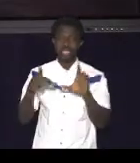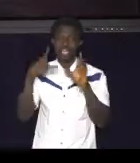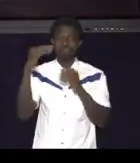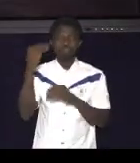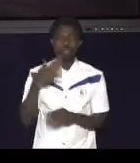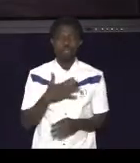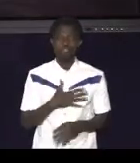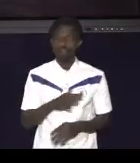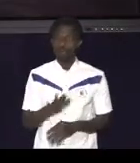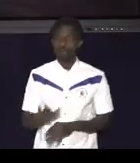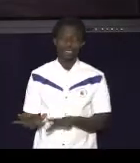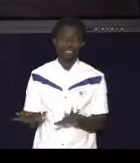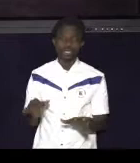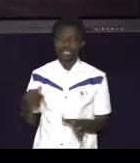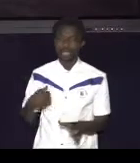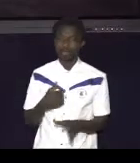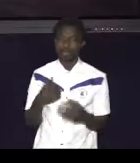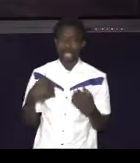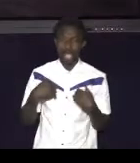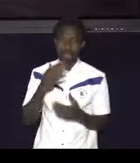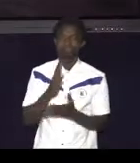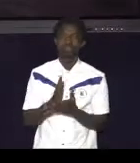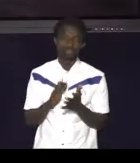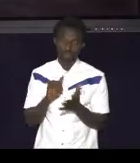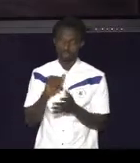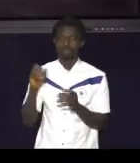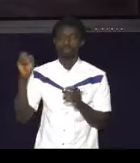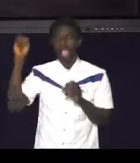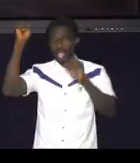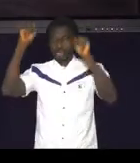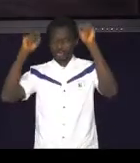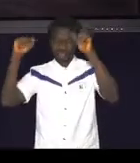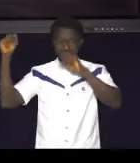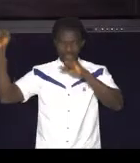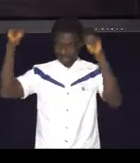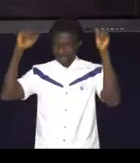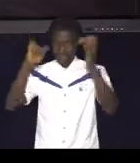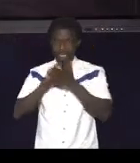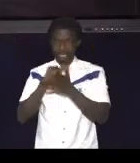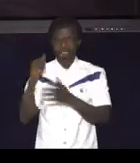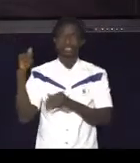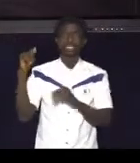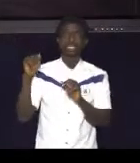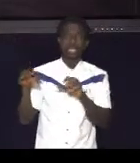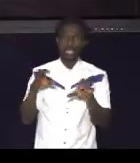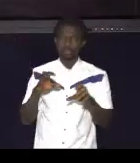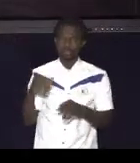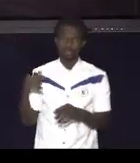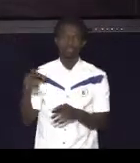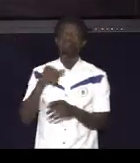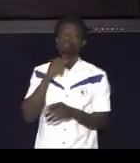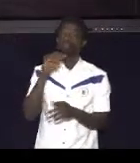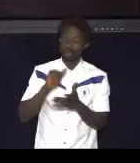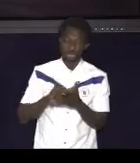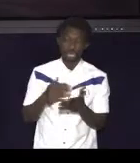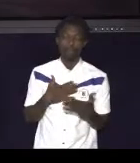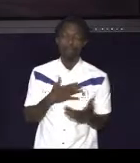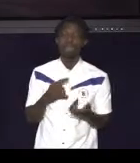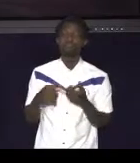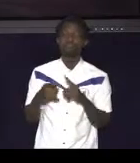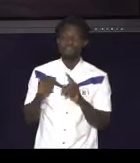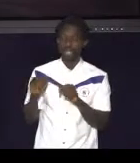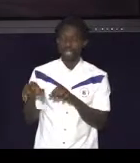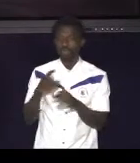have certain exercise such child can perform. Not that because my friend can do this and can do that.